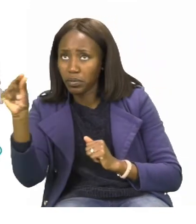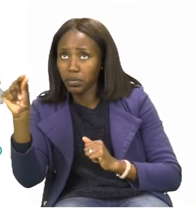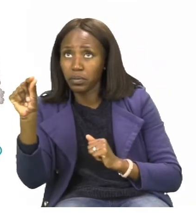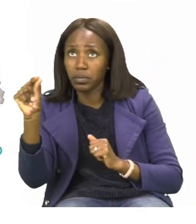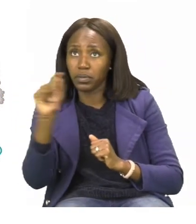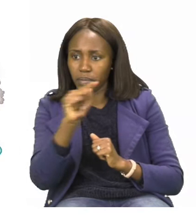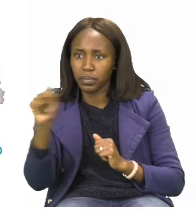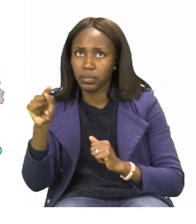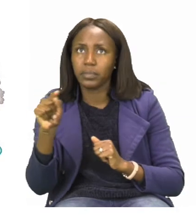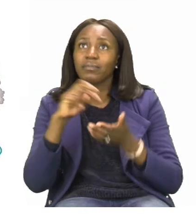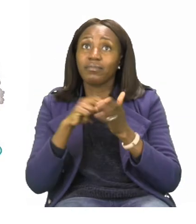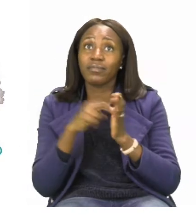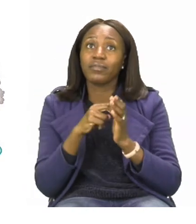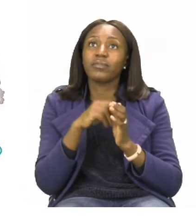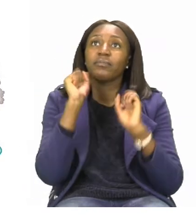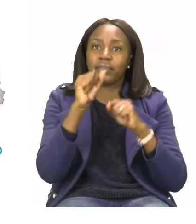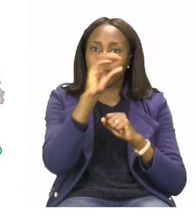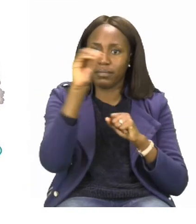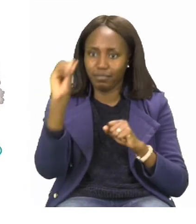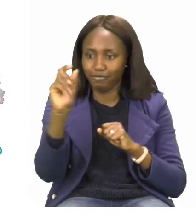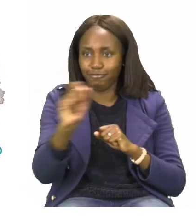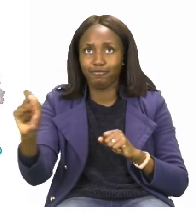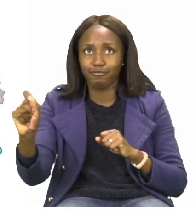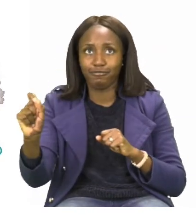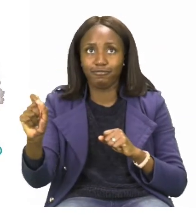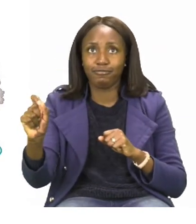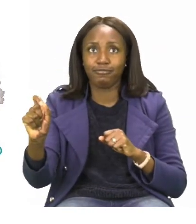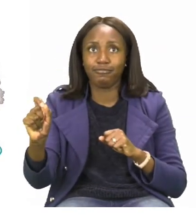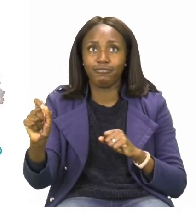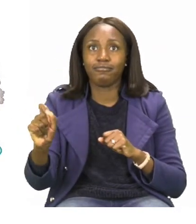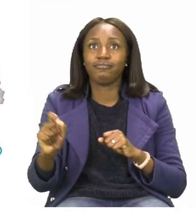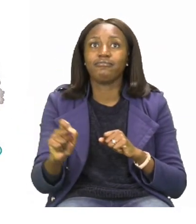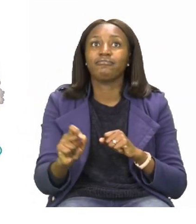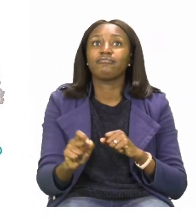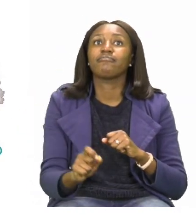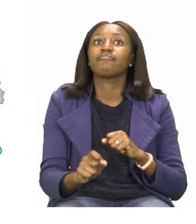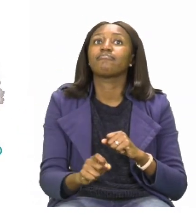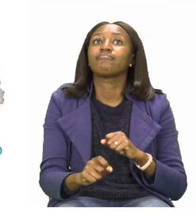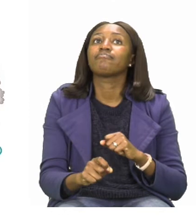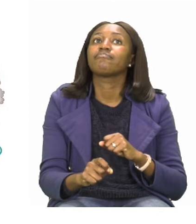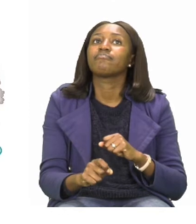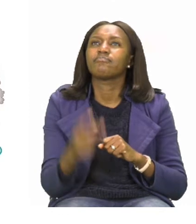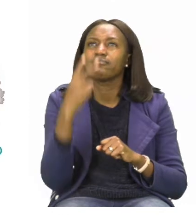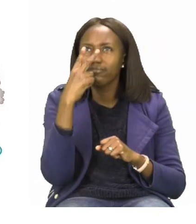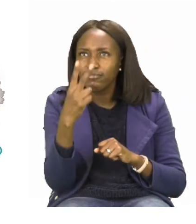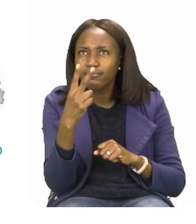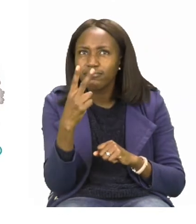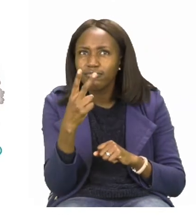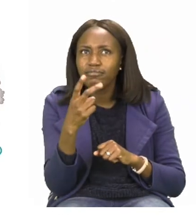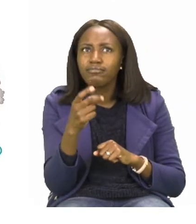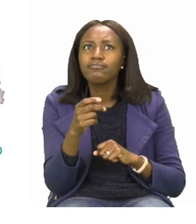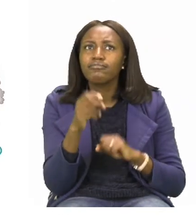the conversation. Remember, they are three people speaking. So the ones they want